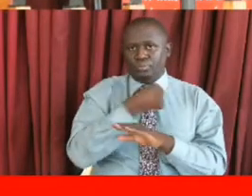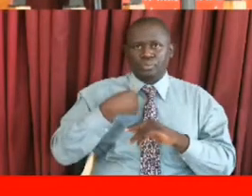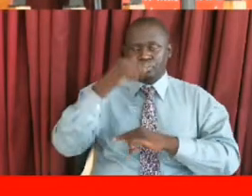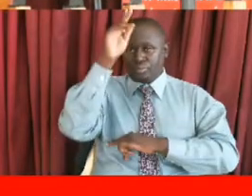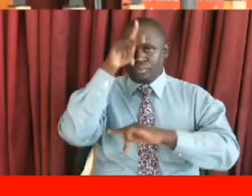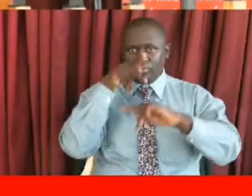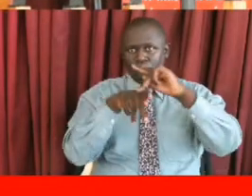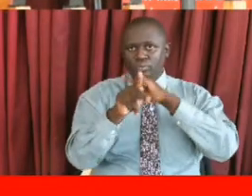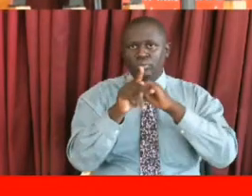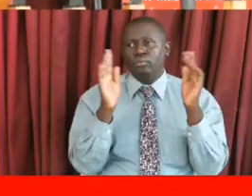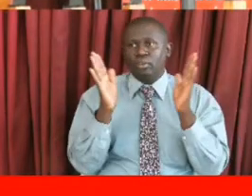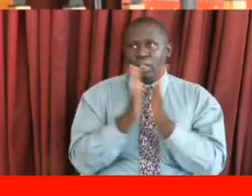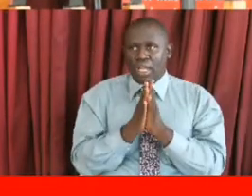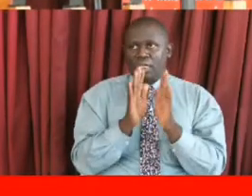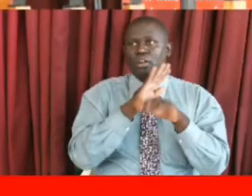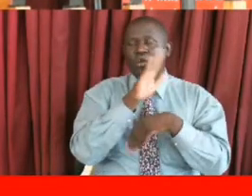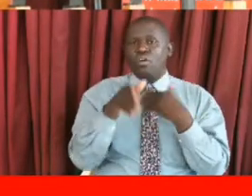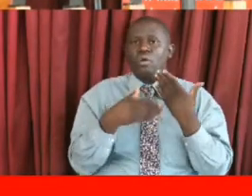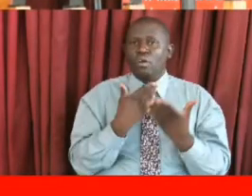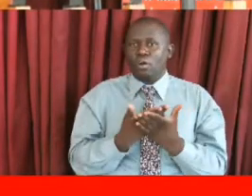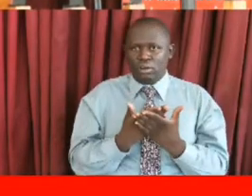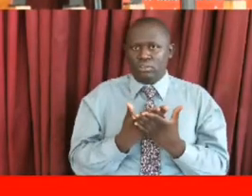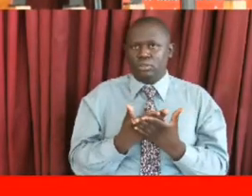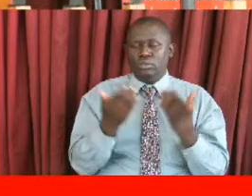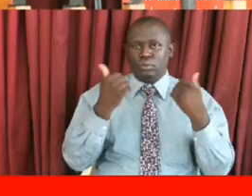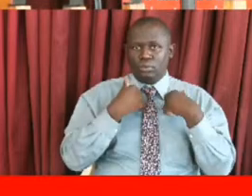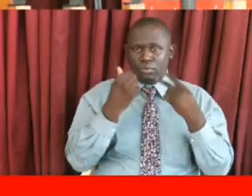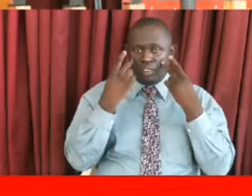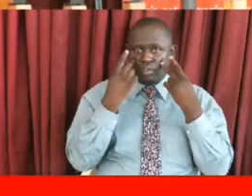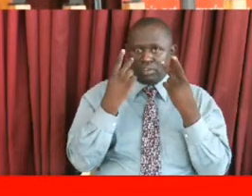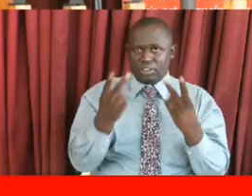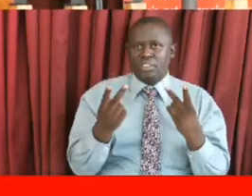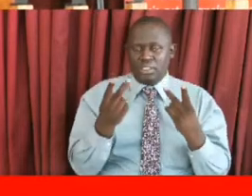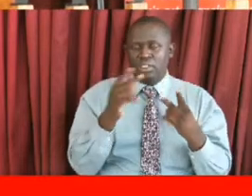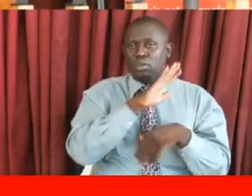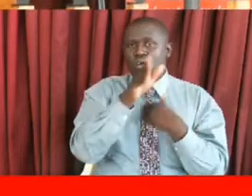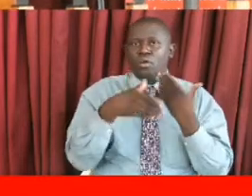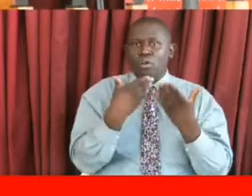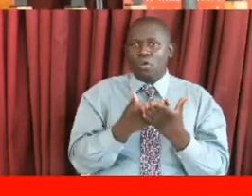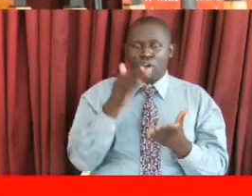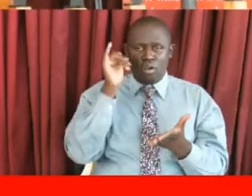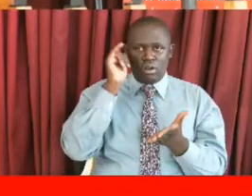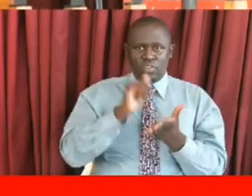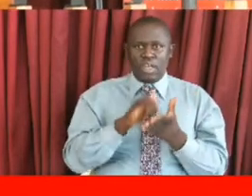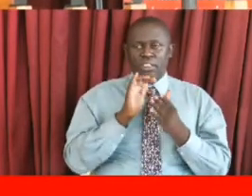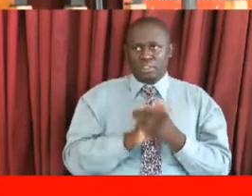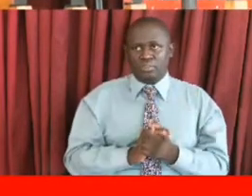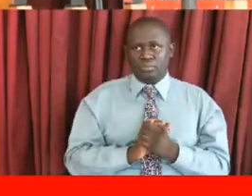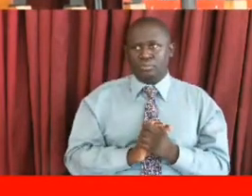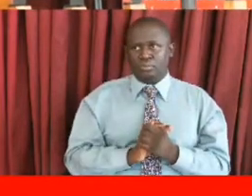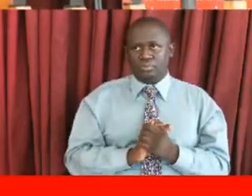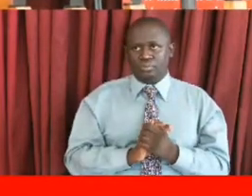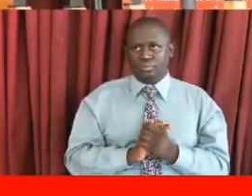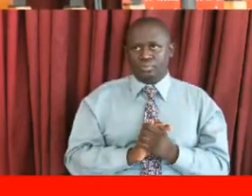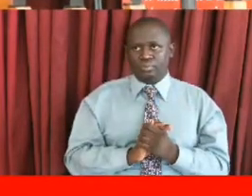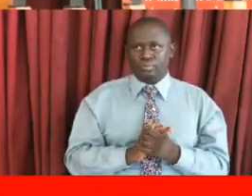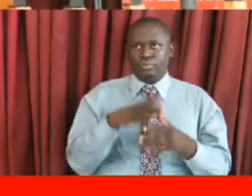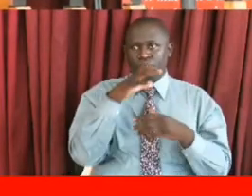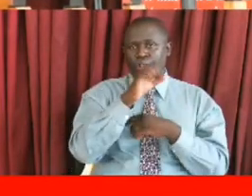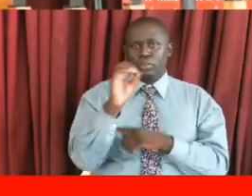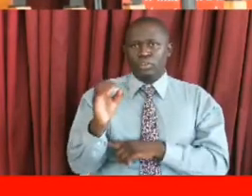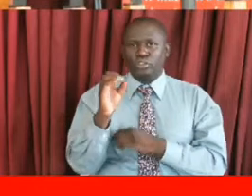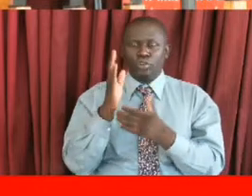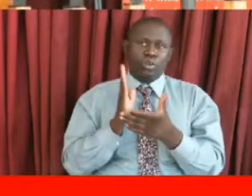prophesied and all we have seen all that so after